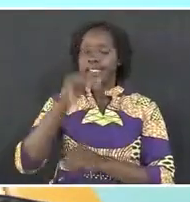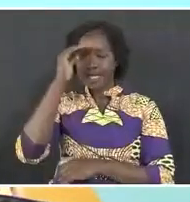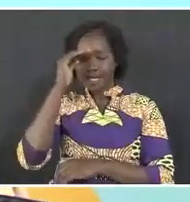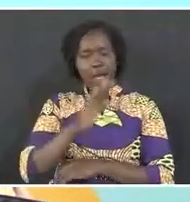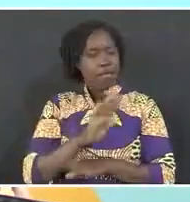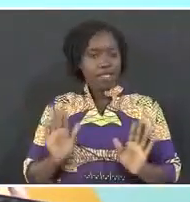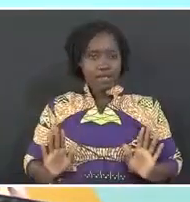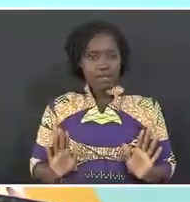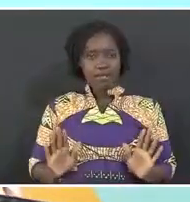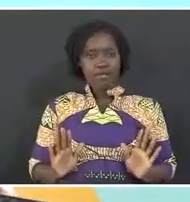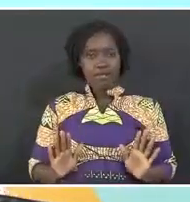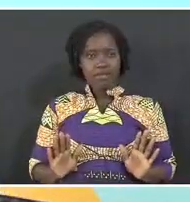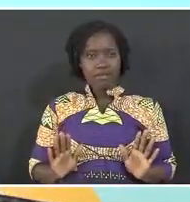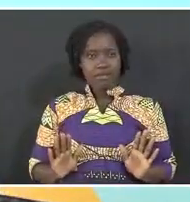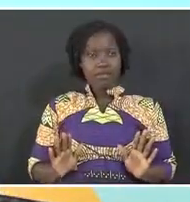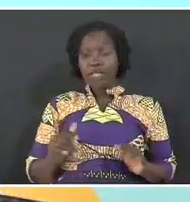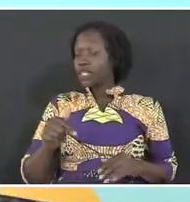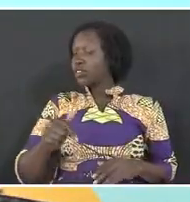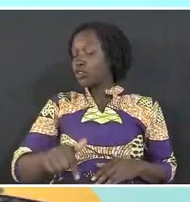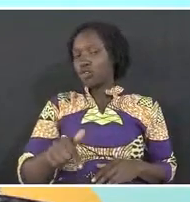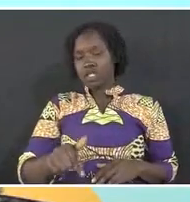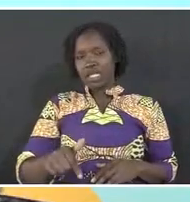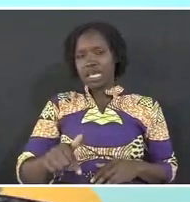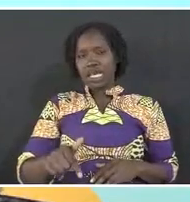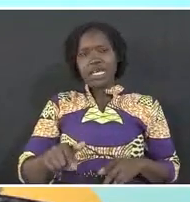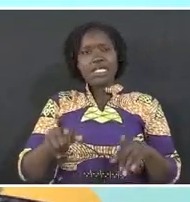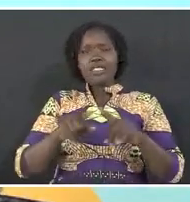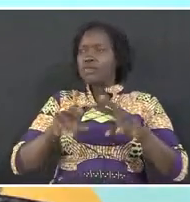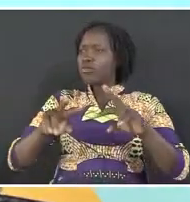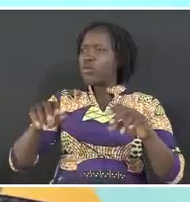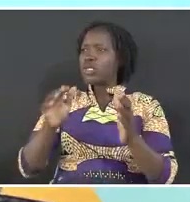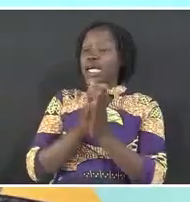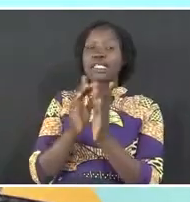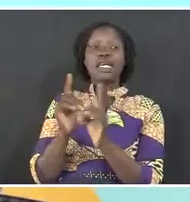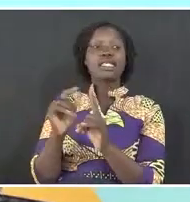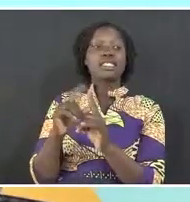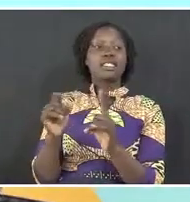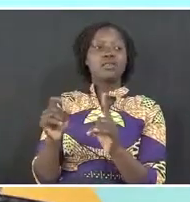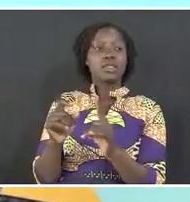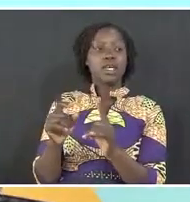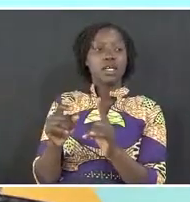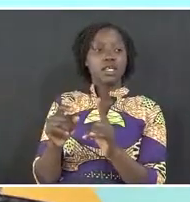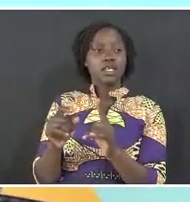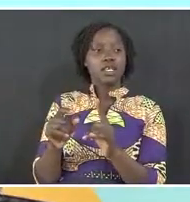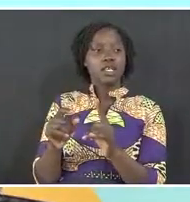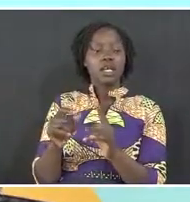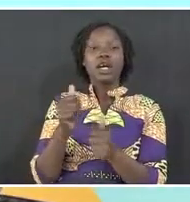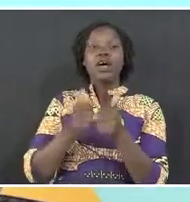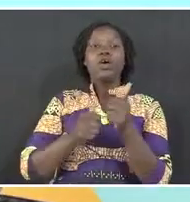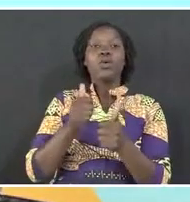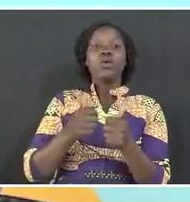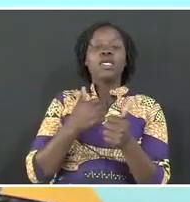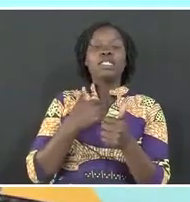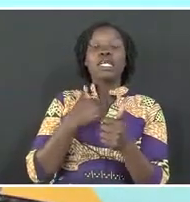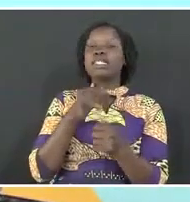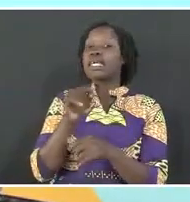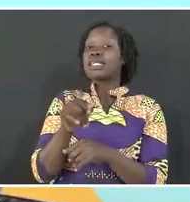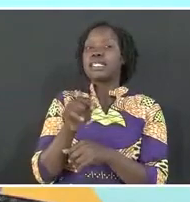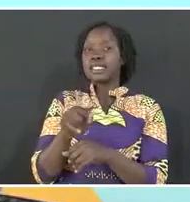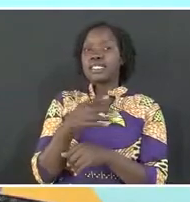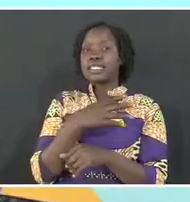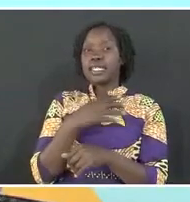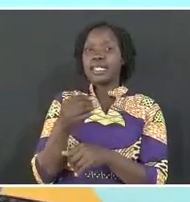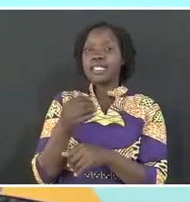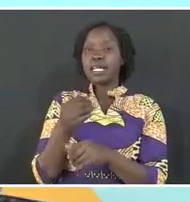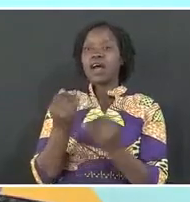sir. And today, we are looking at a scripture which has that. And